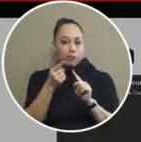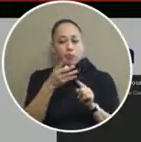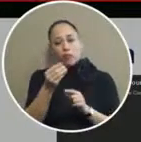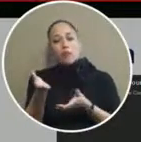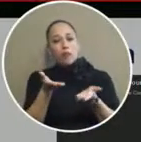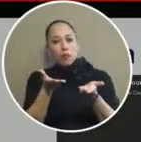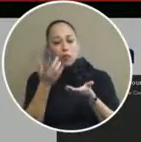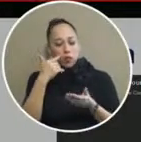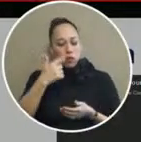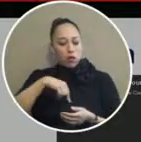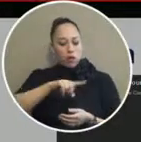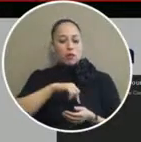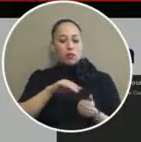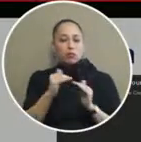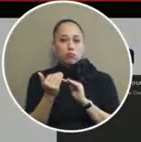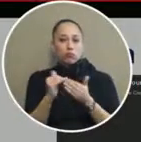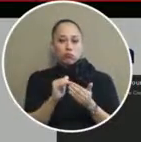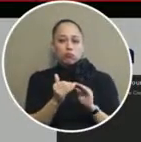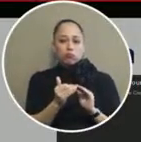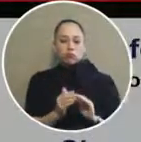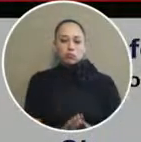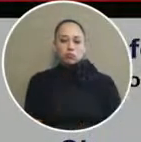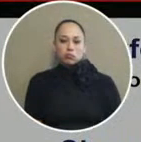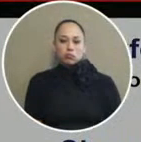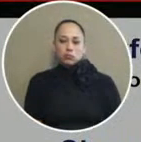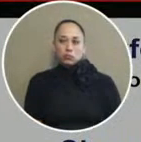community. Next slide, please.